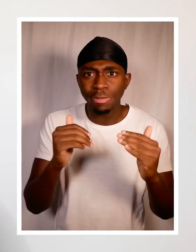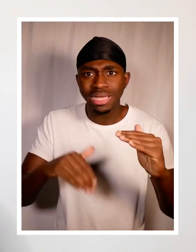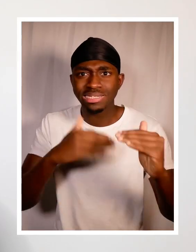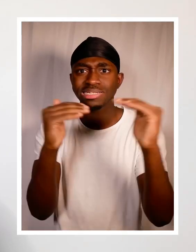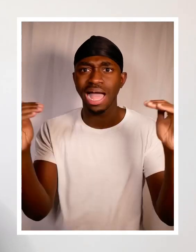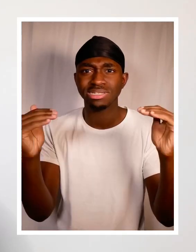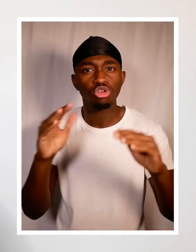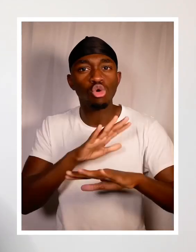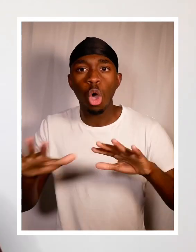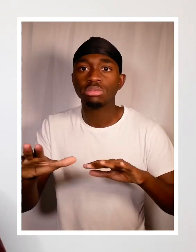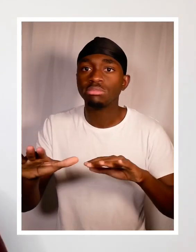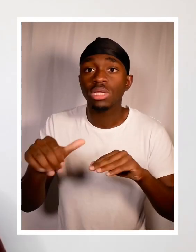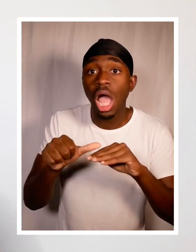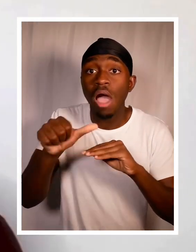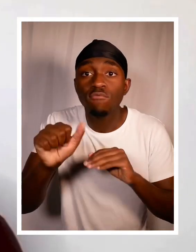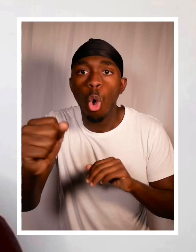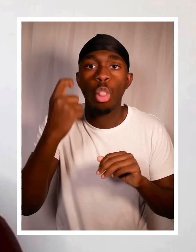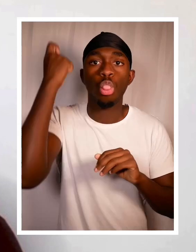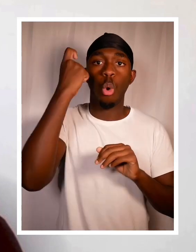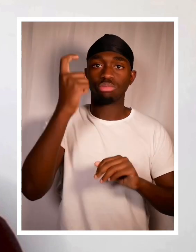see you in the next video bye